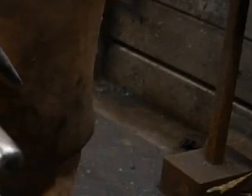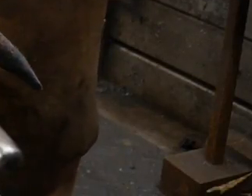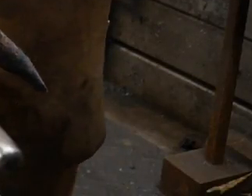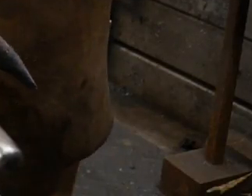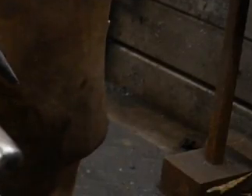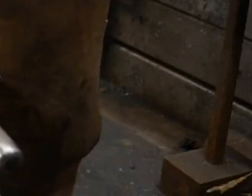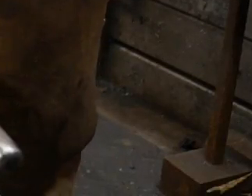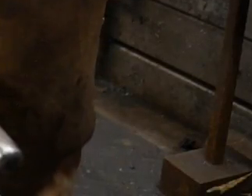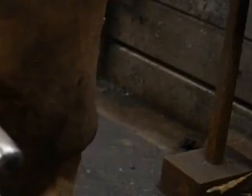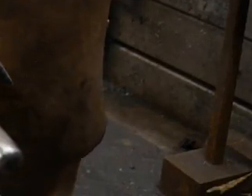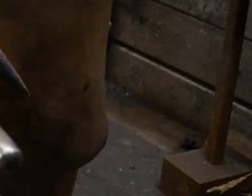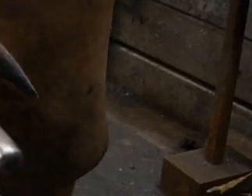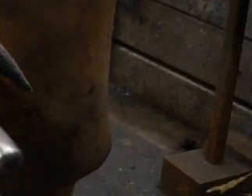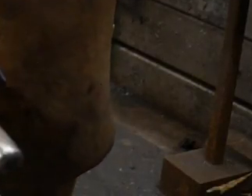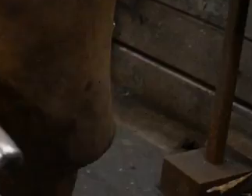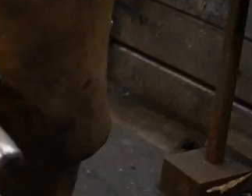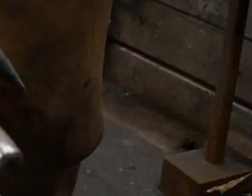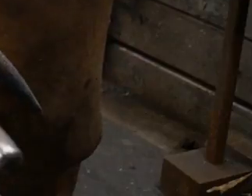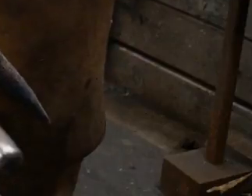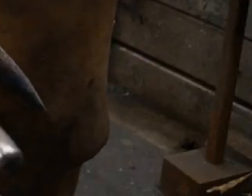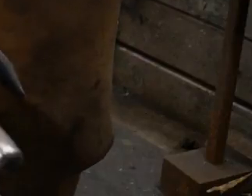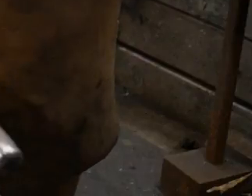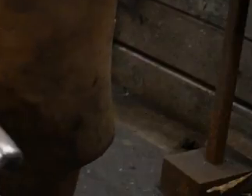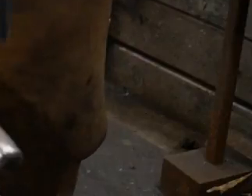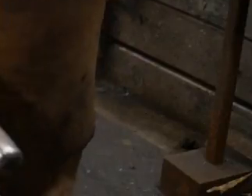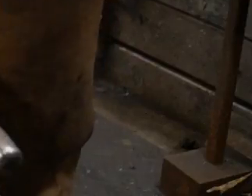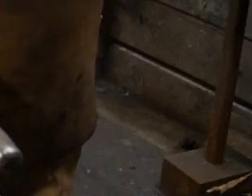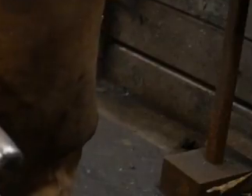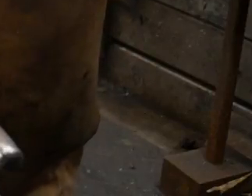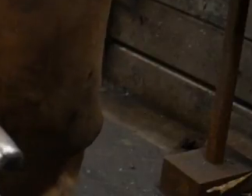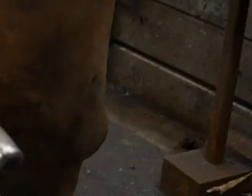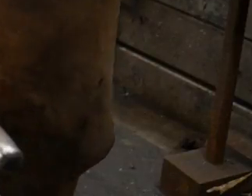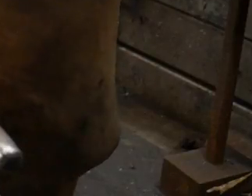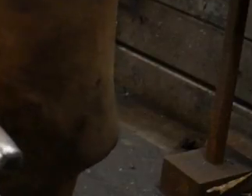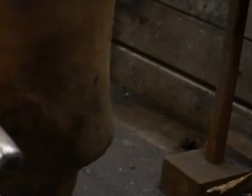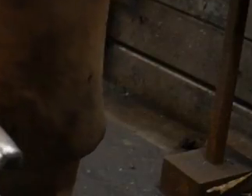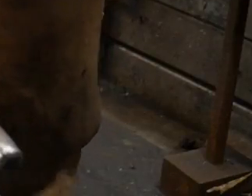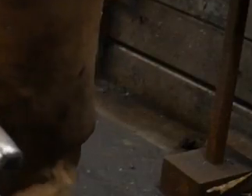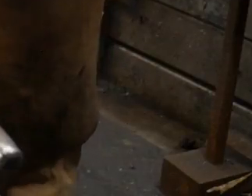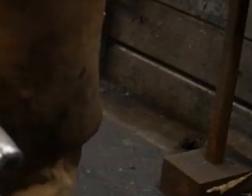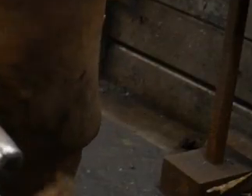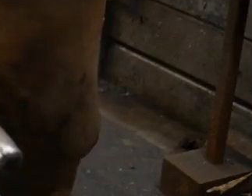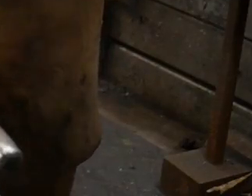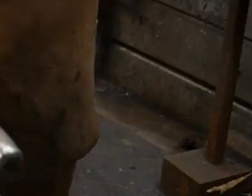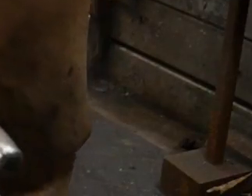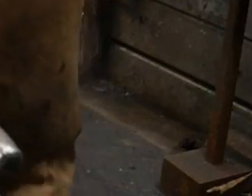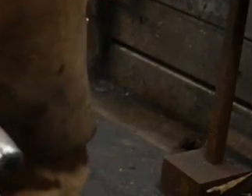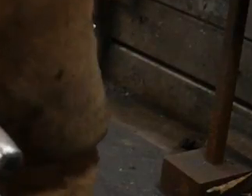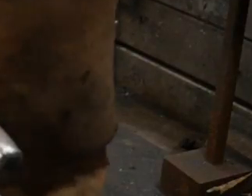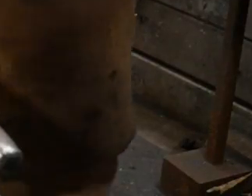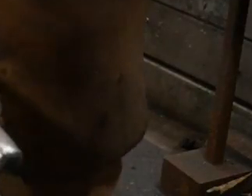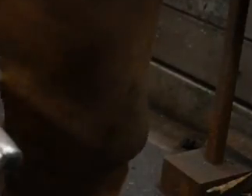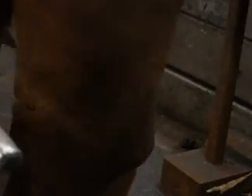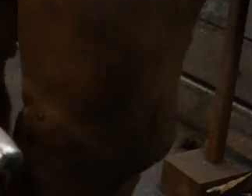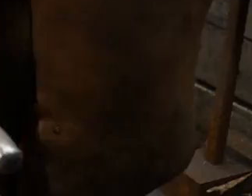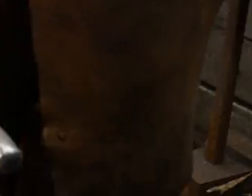says and was compressed. B&B Forge says size or what was used for.